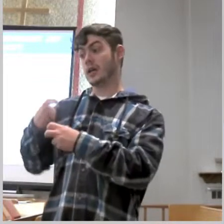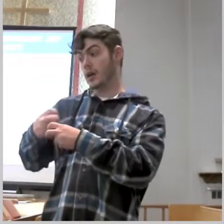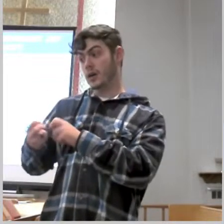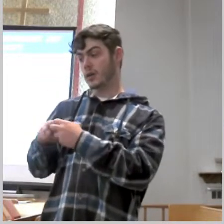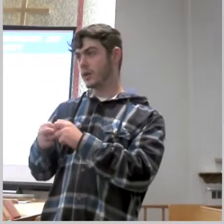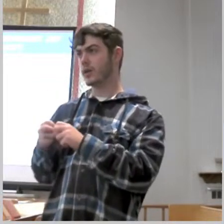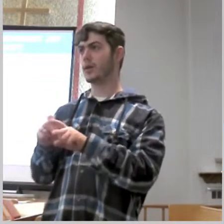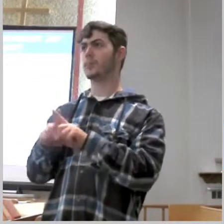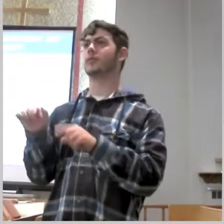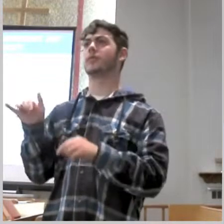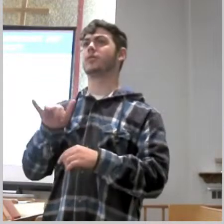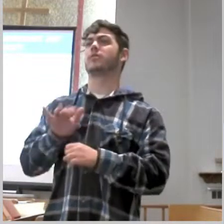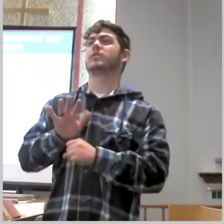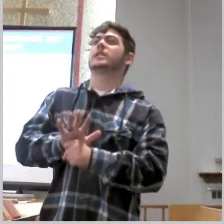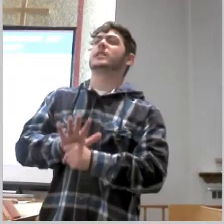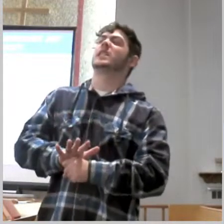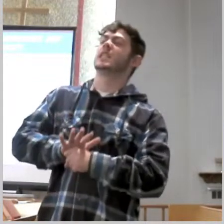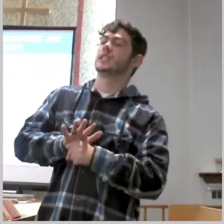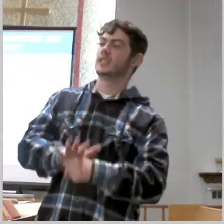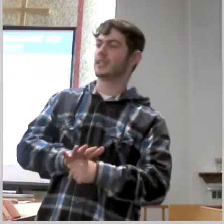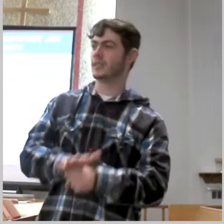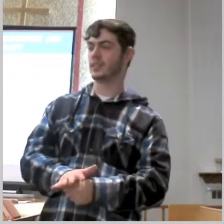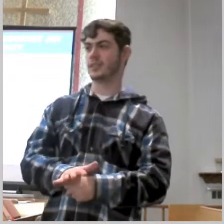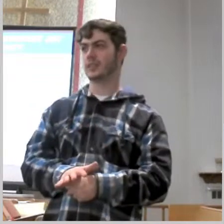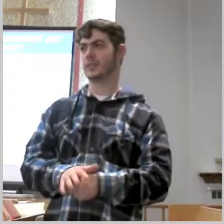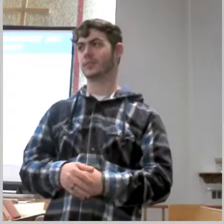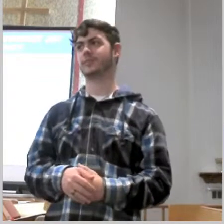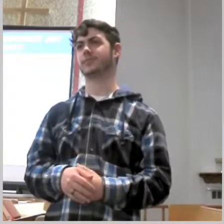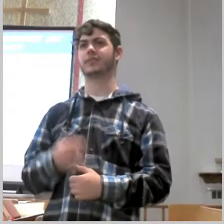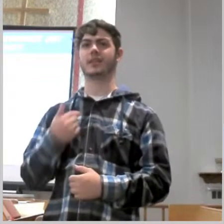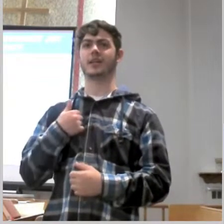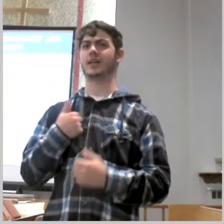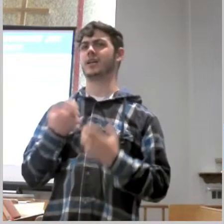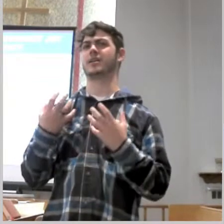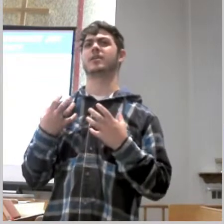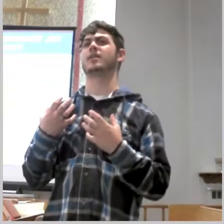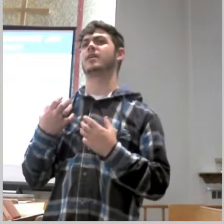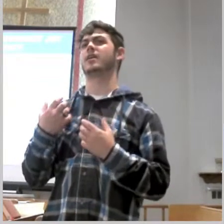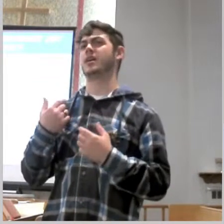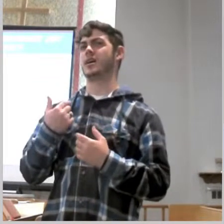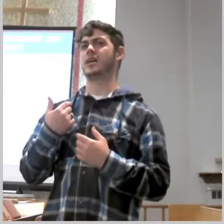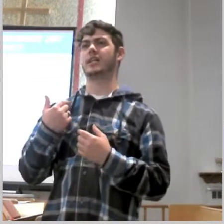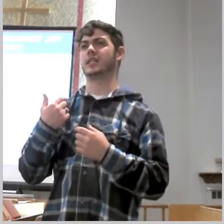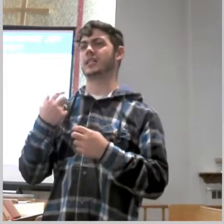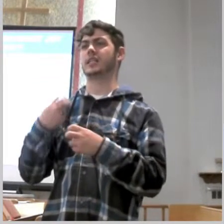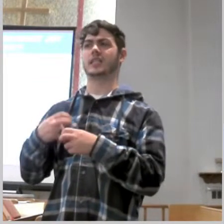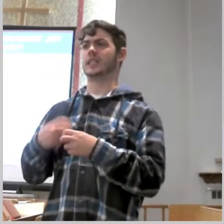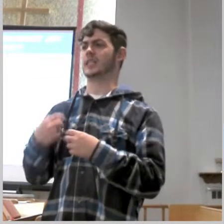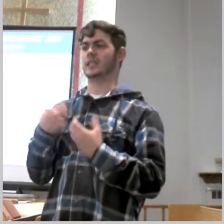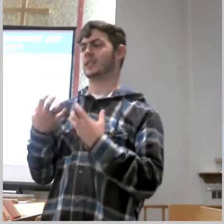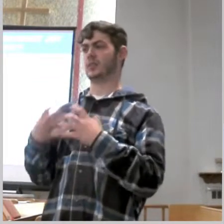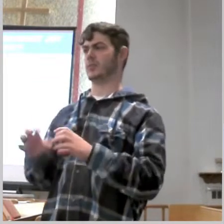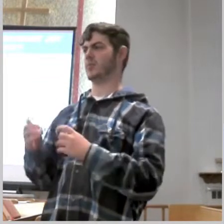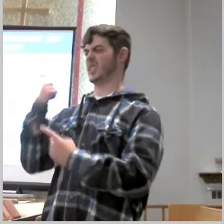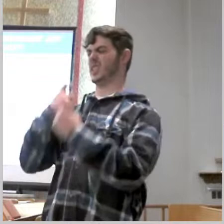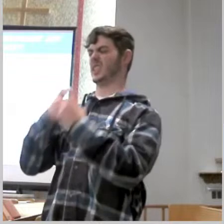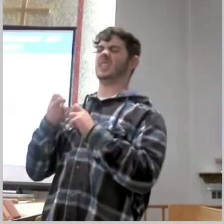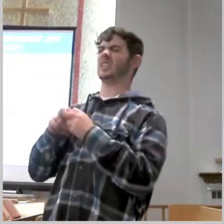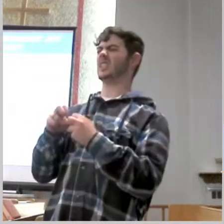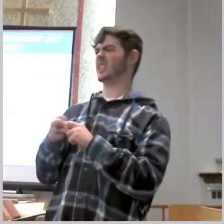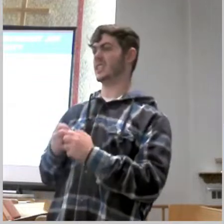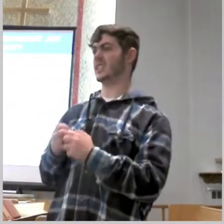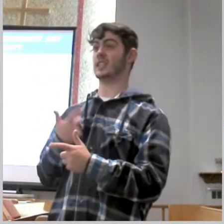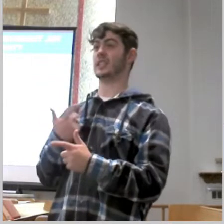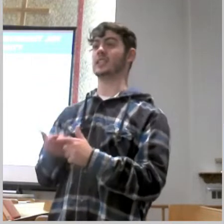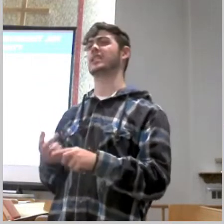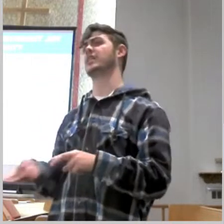Now, I'm down with severe trial. I don't need anything else added on to it, right? But these brothers were going through a severe trial and then